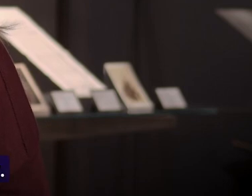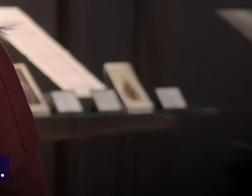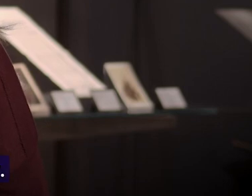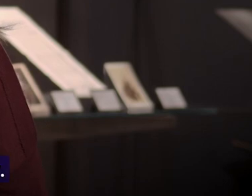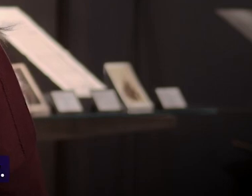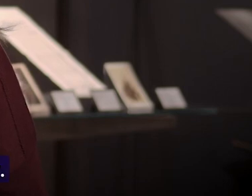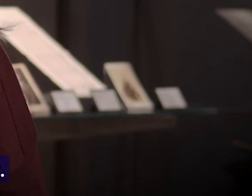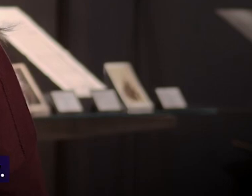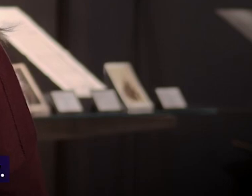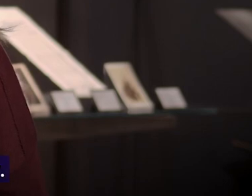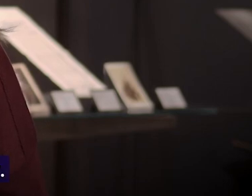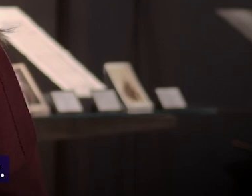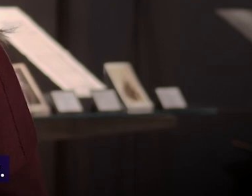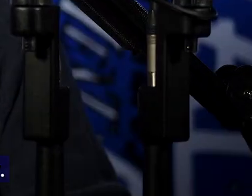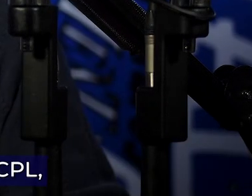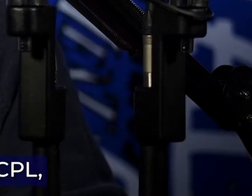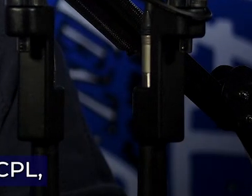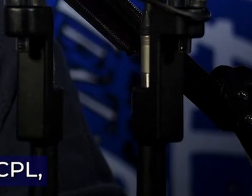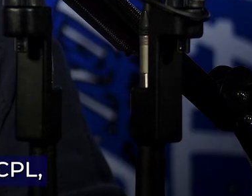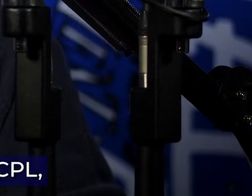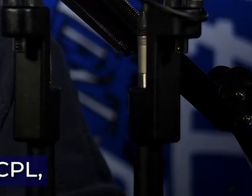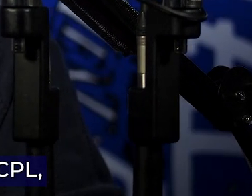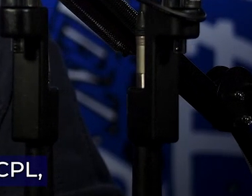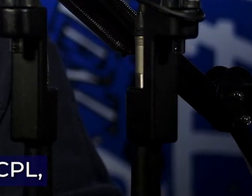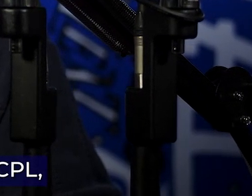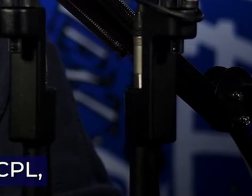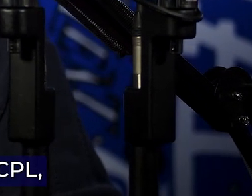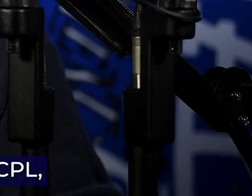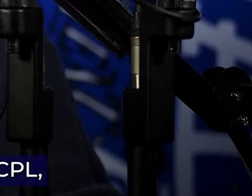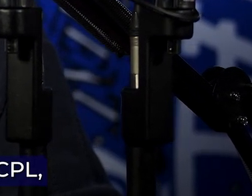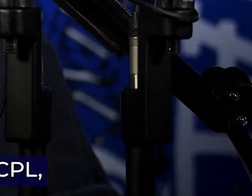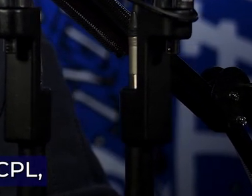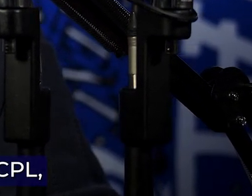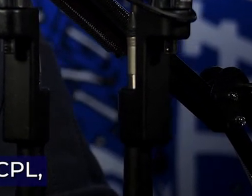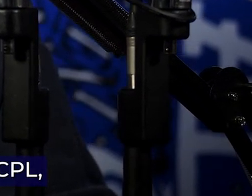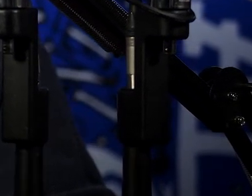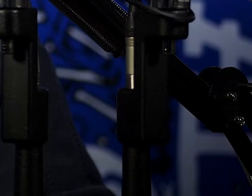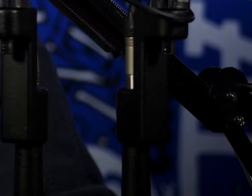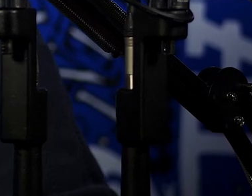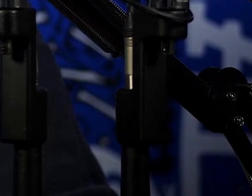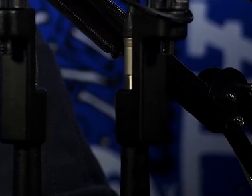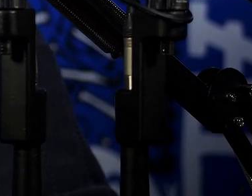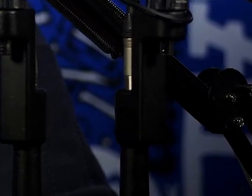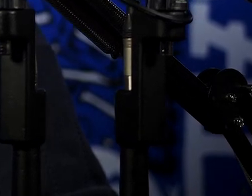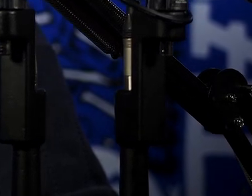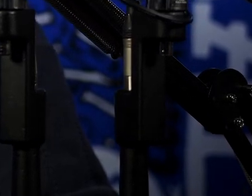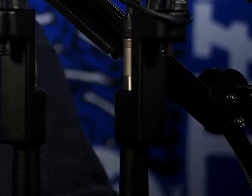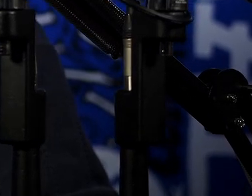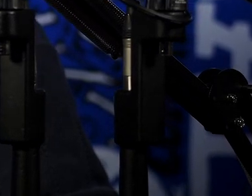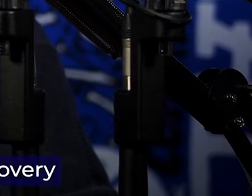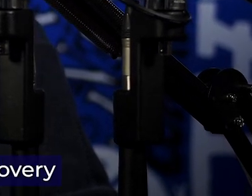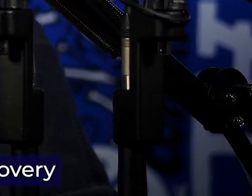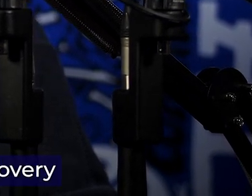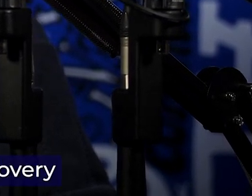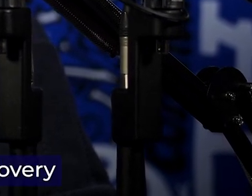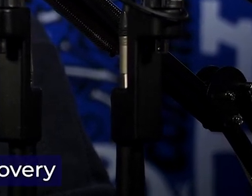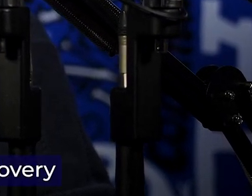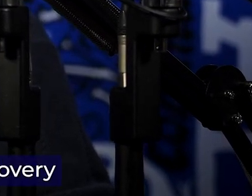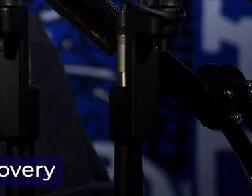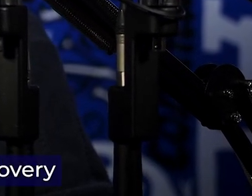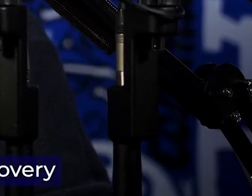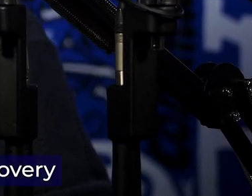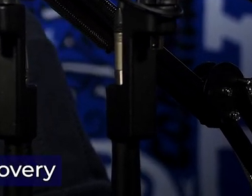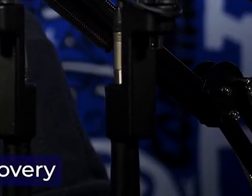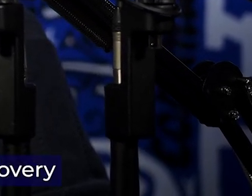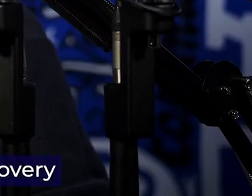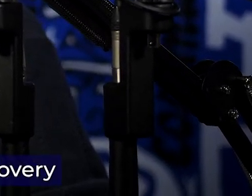it continues to be a true honor. As we look to the future of your ACPL, we're excited to continue fostering